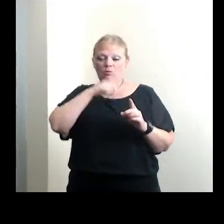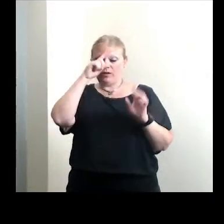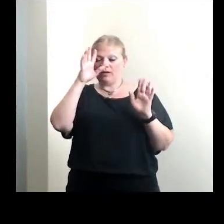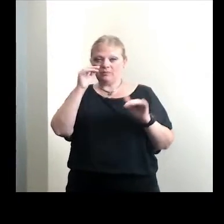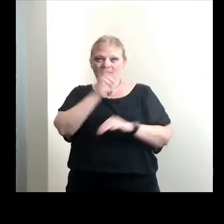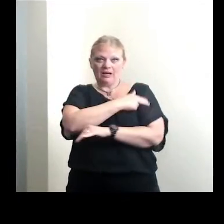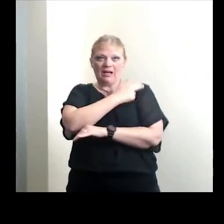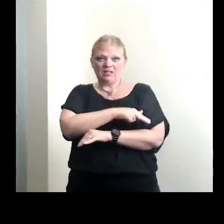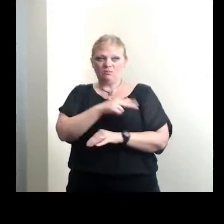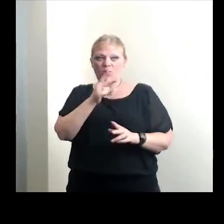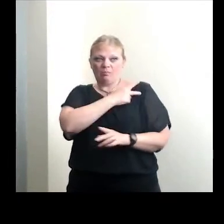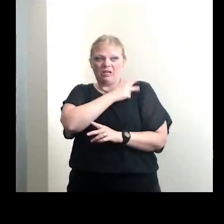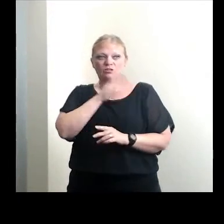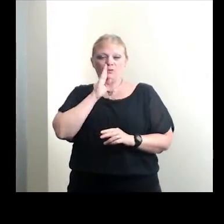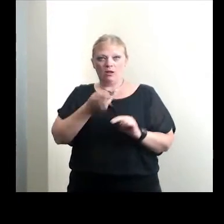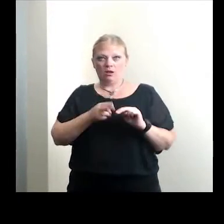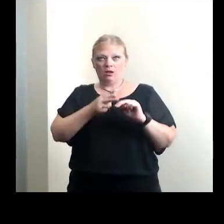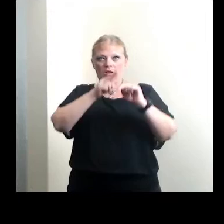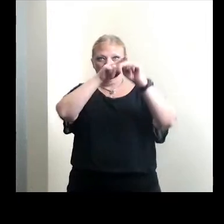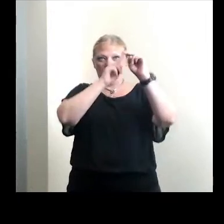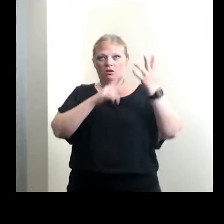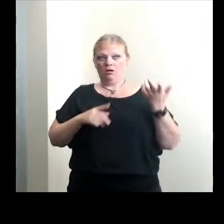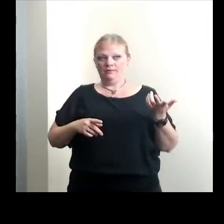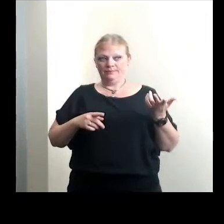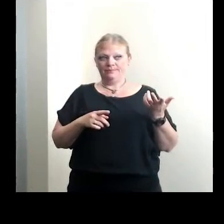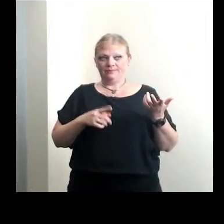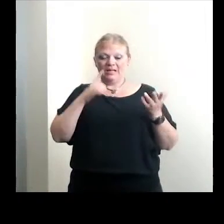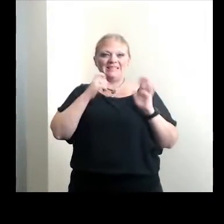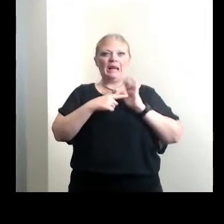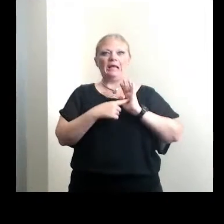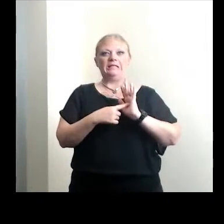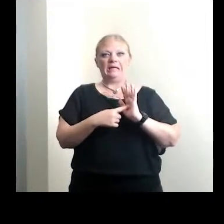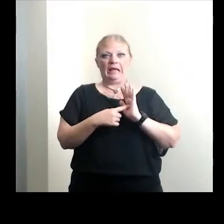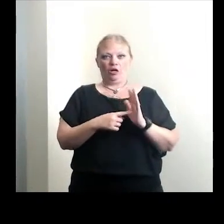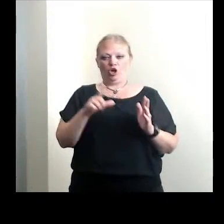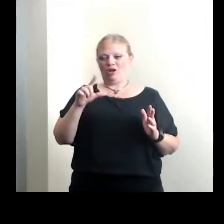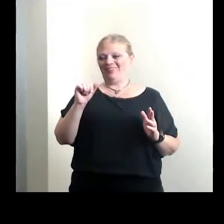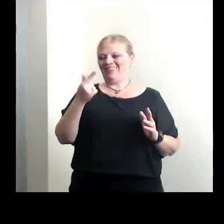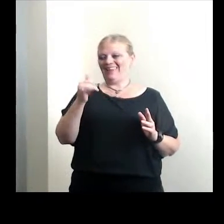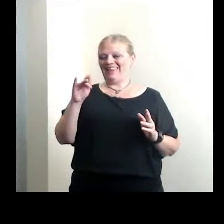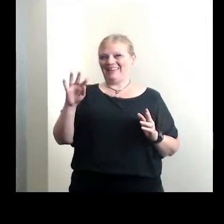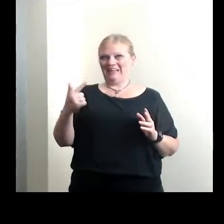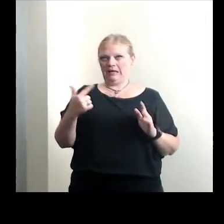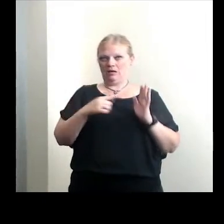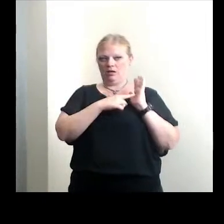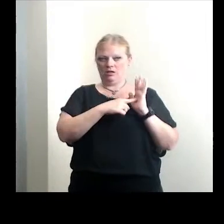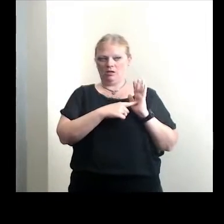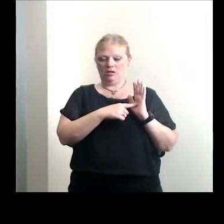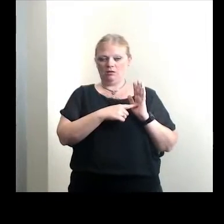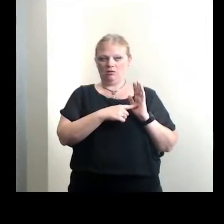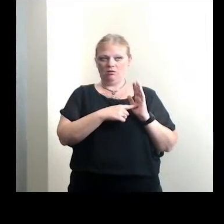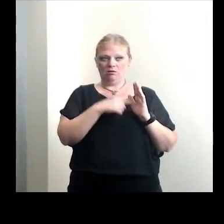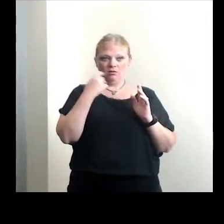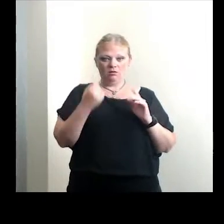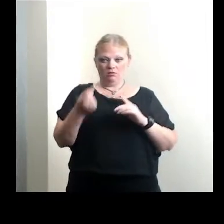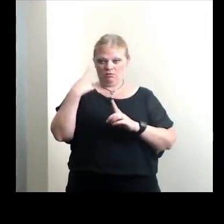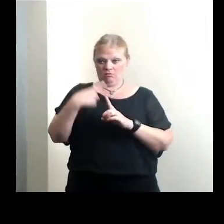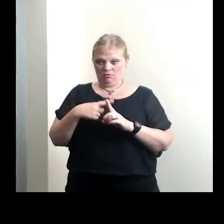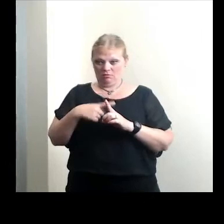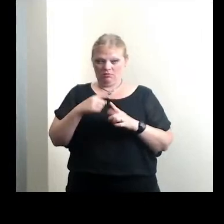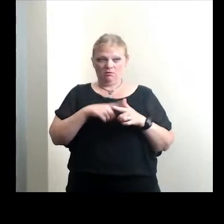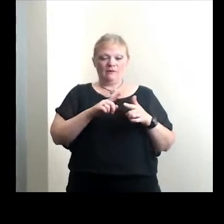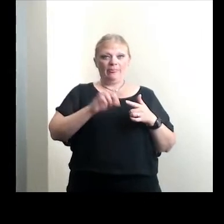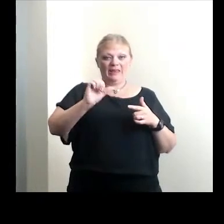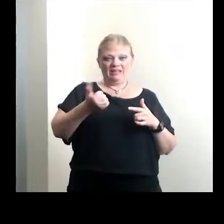because the hospitalizations are a lagging indicator, which means first we get the cases, and then 10 days to 2 weeks afterwards, we